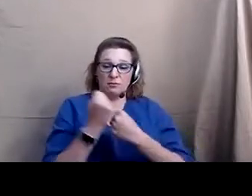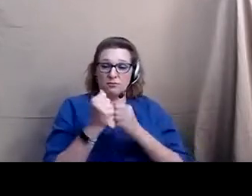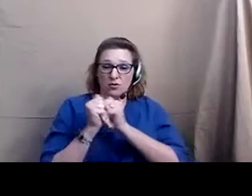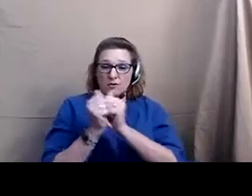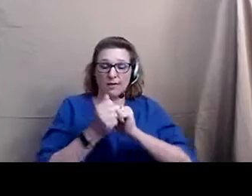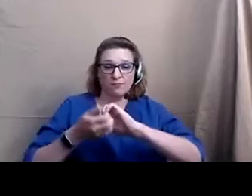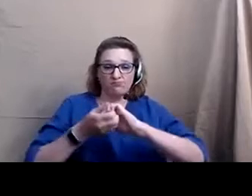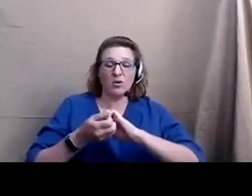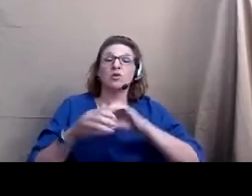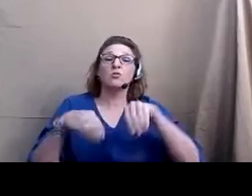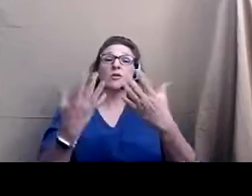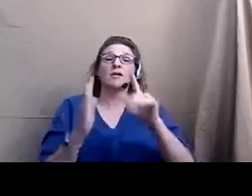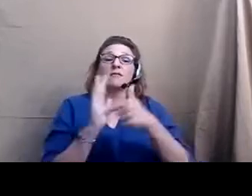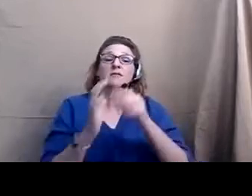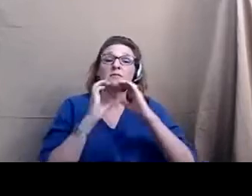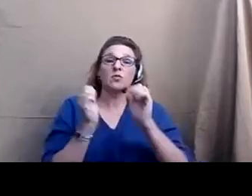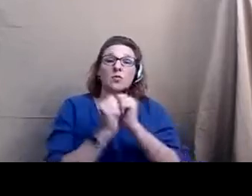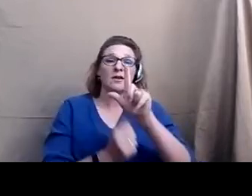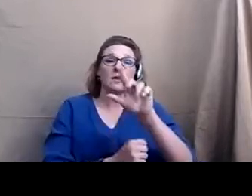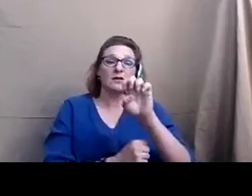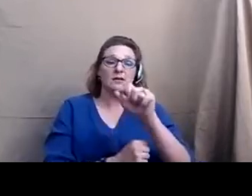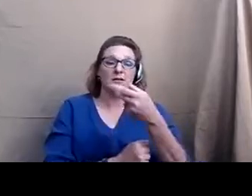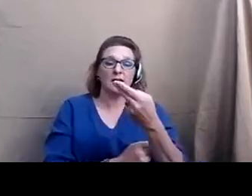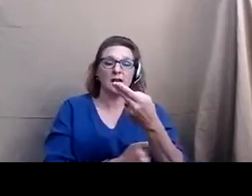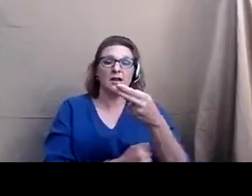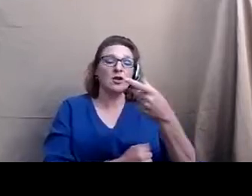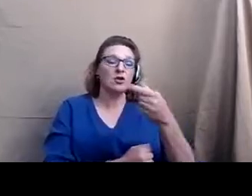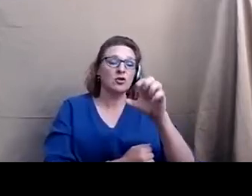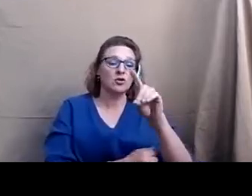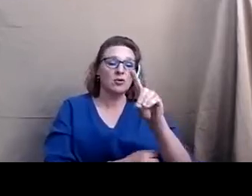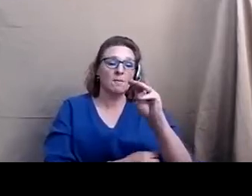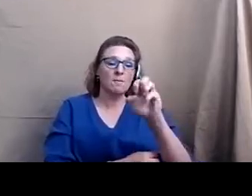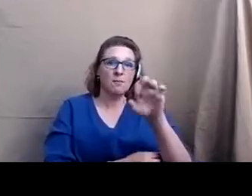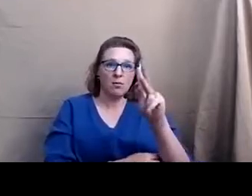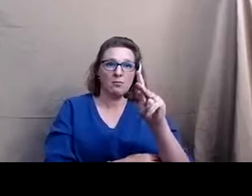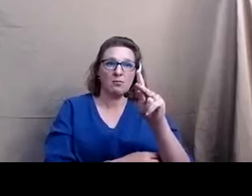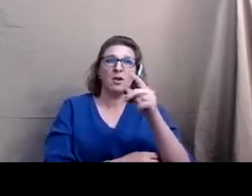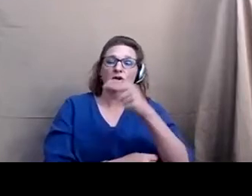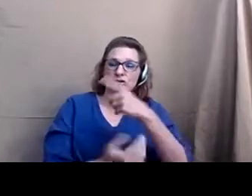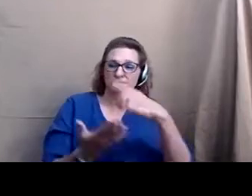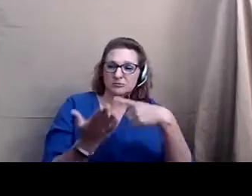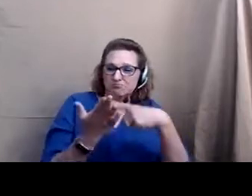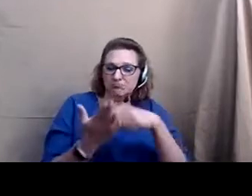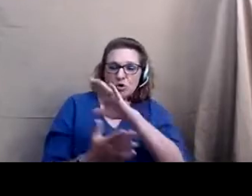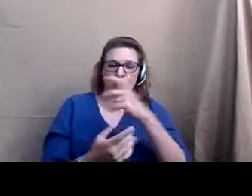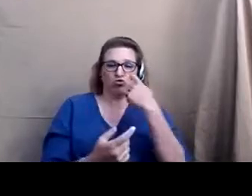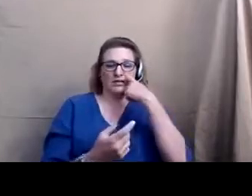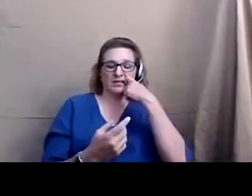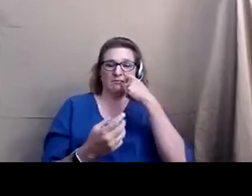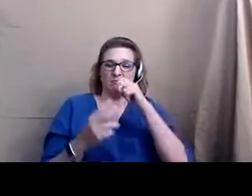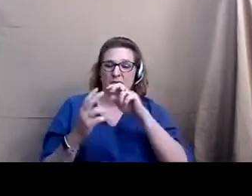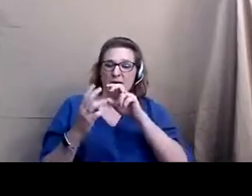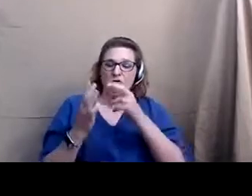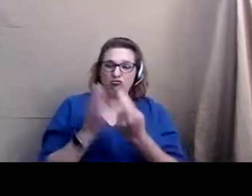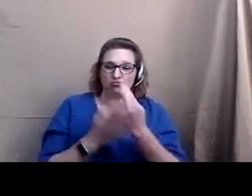Goodmark, who will be talking about her recent work, Decriminalizing Domestic Violence,